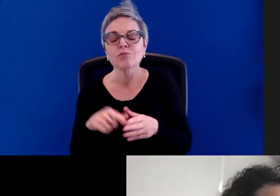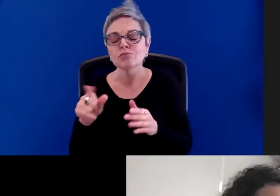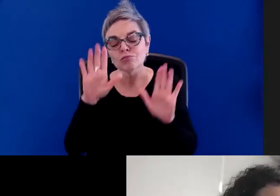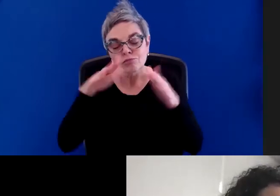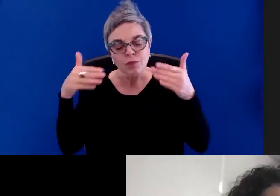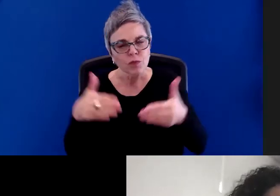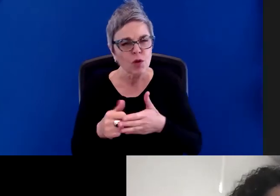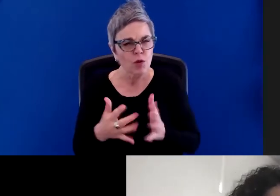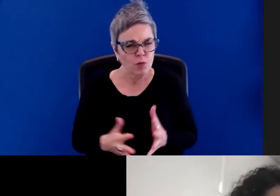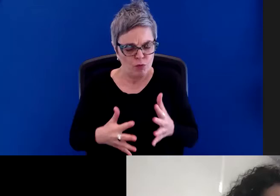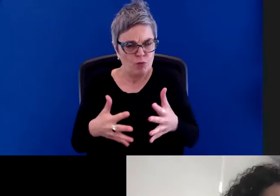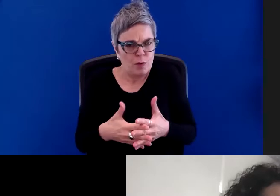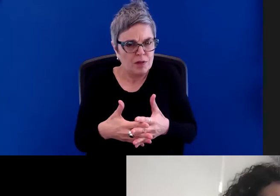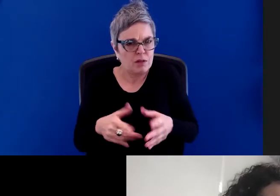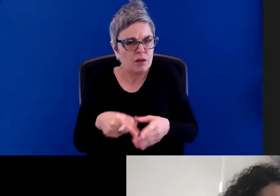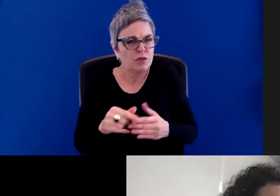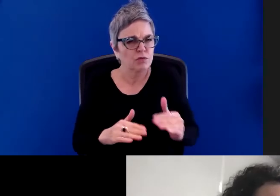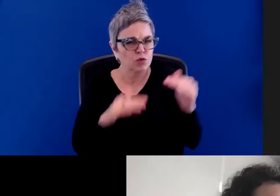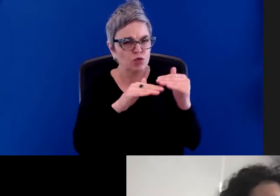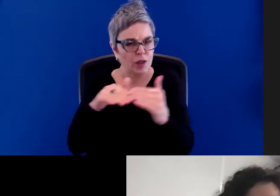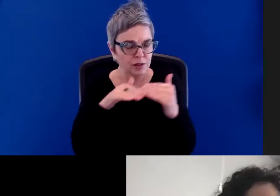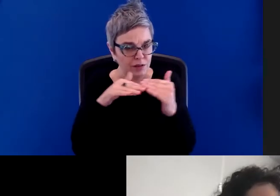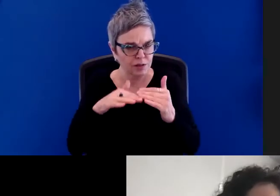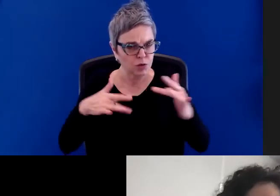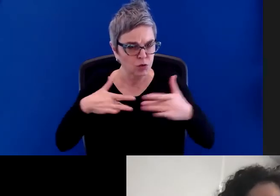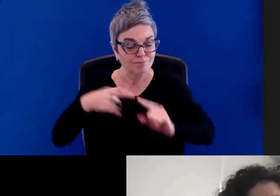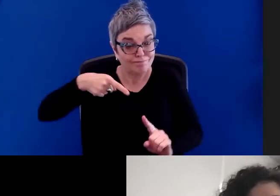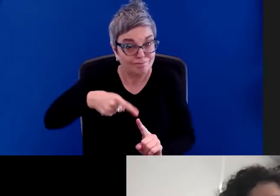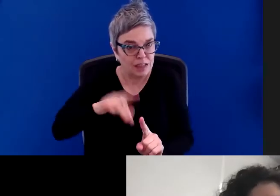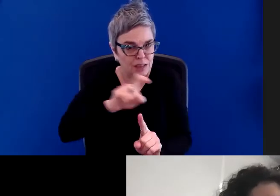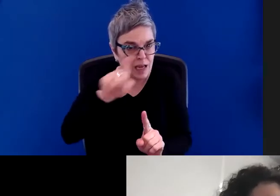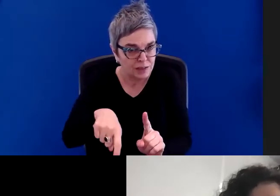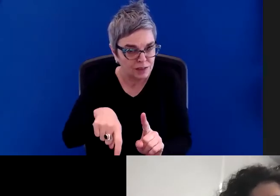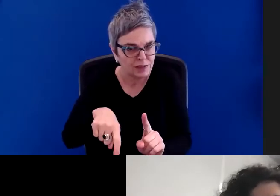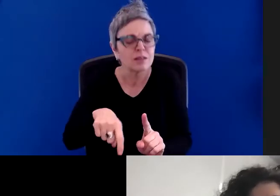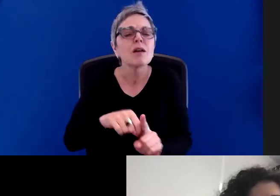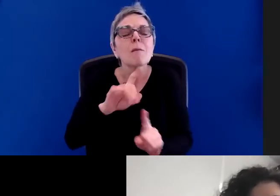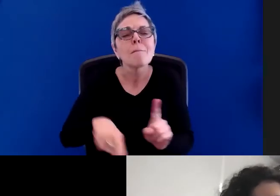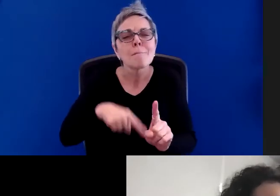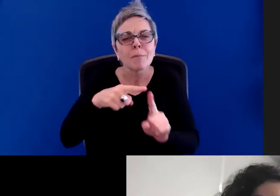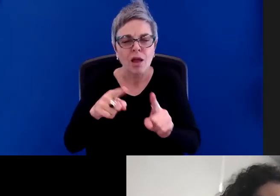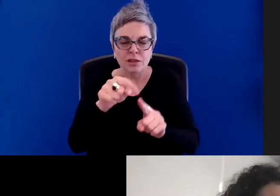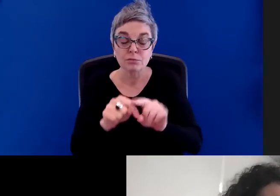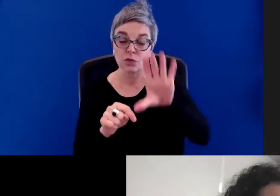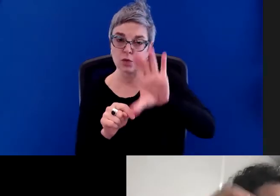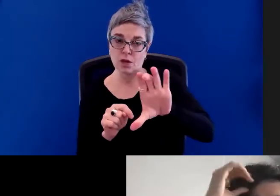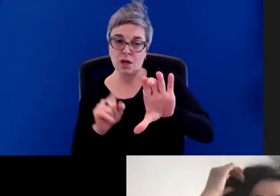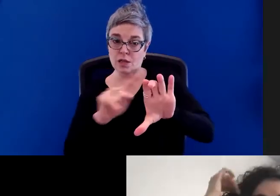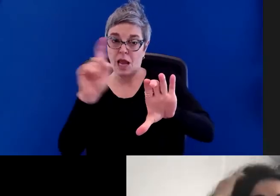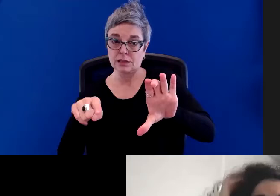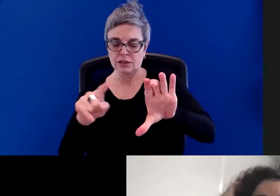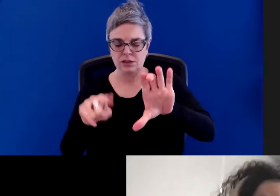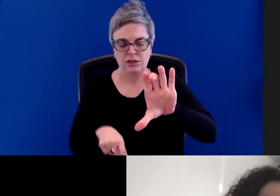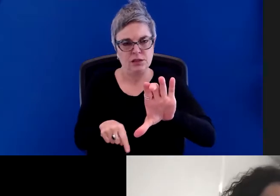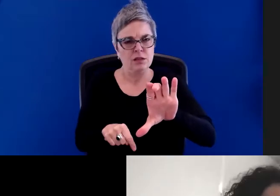justice concerns, both in Texas more broadly, and then also at the US-Mexico border more specifically. So